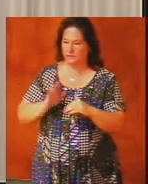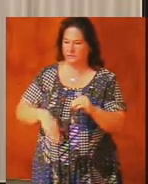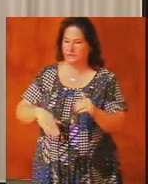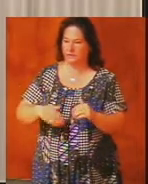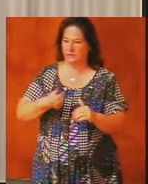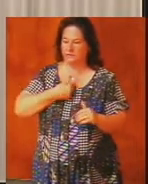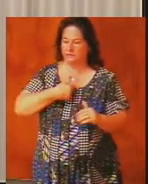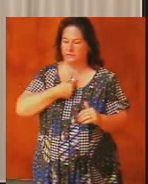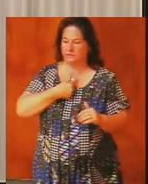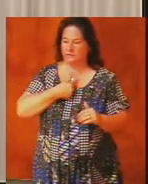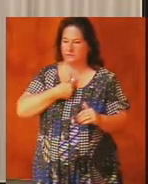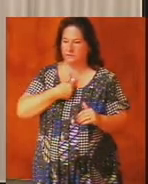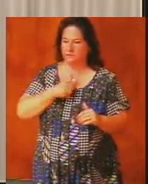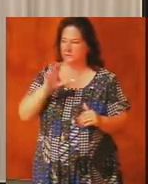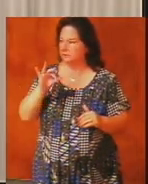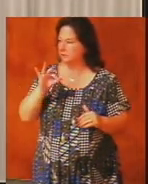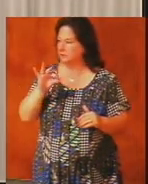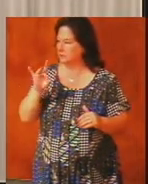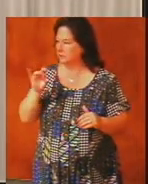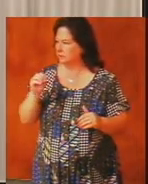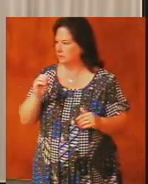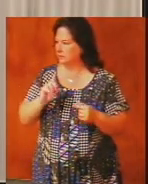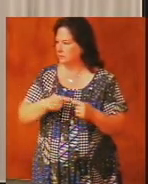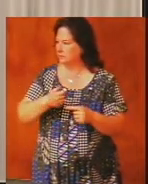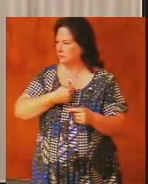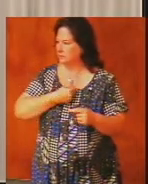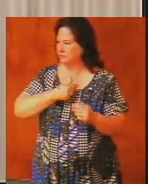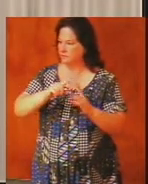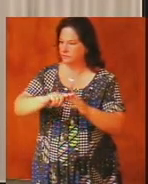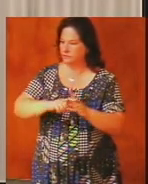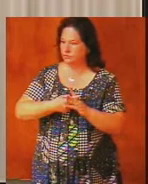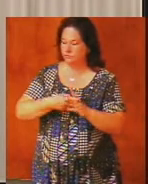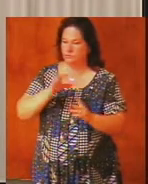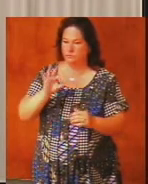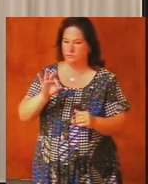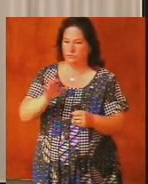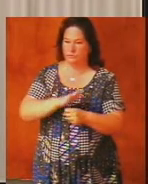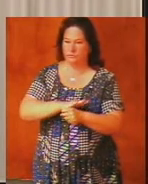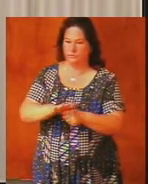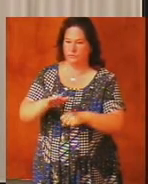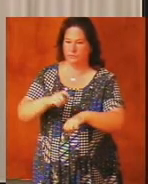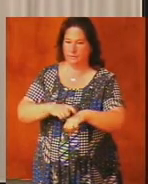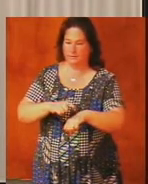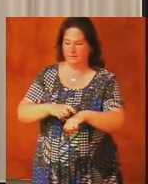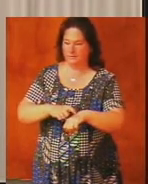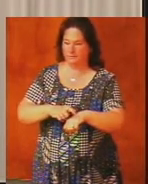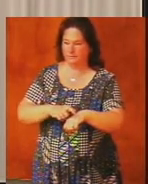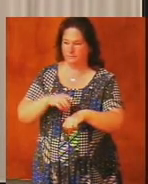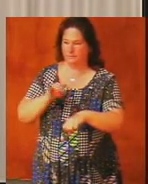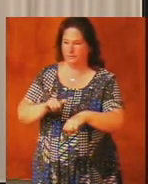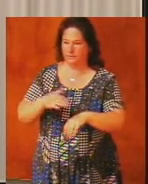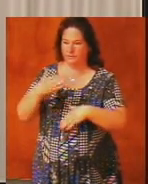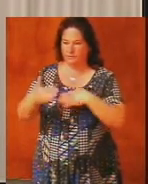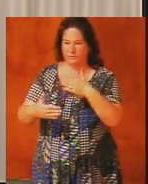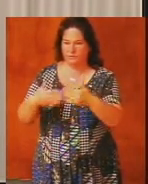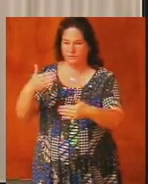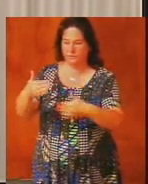was in 1980 when I started preaching full time. It's a